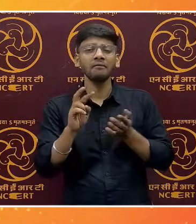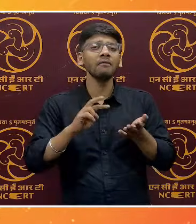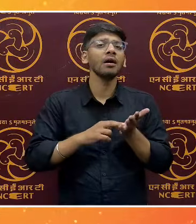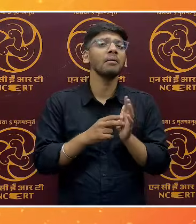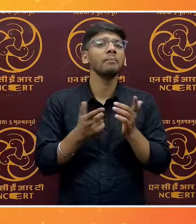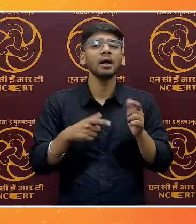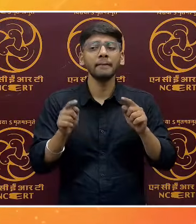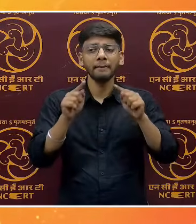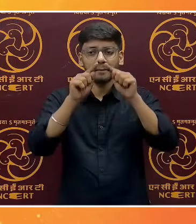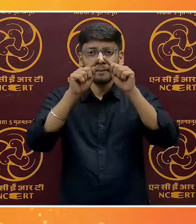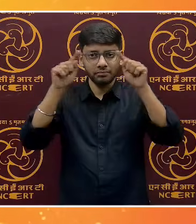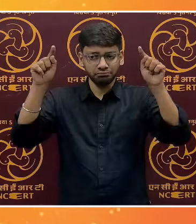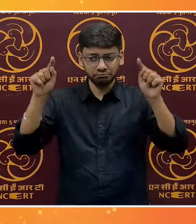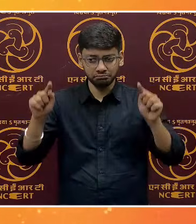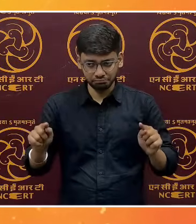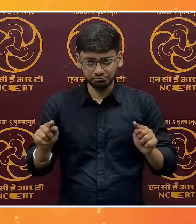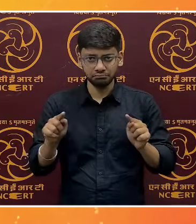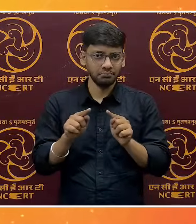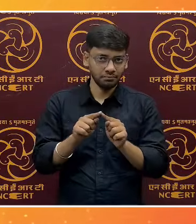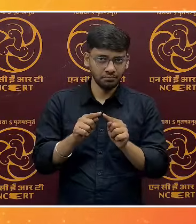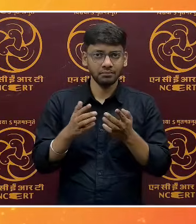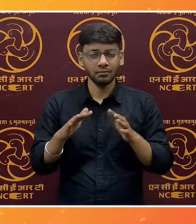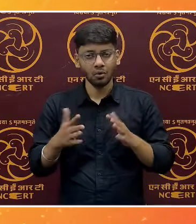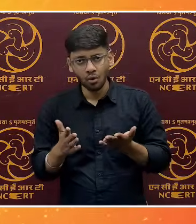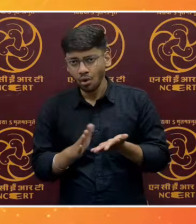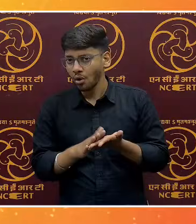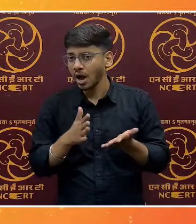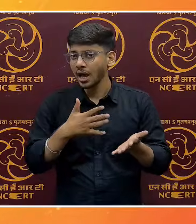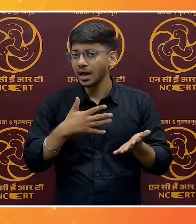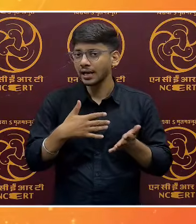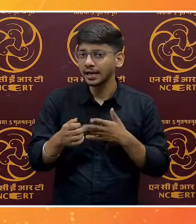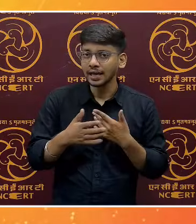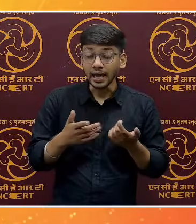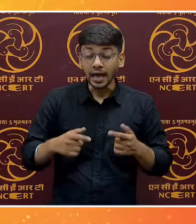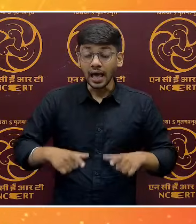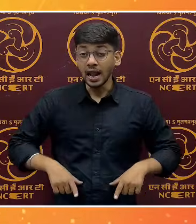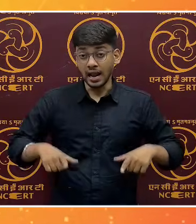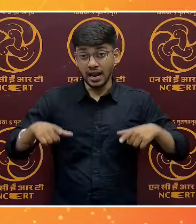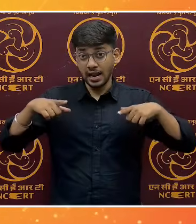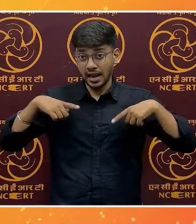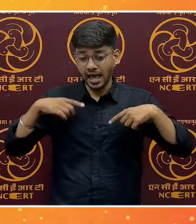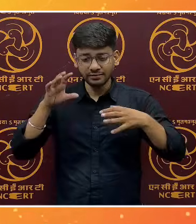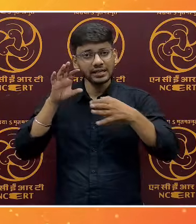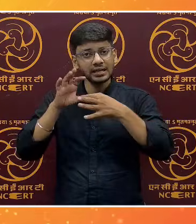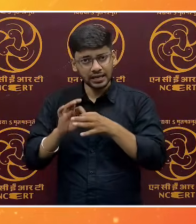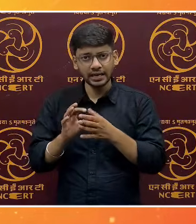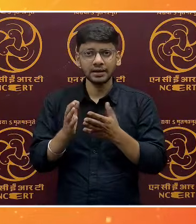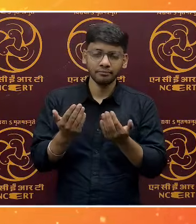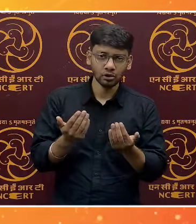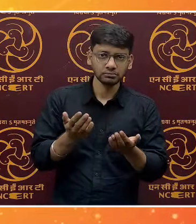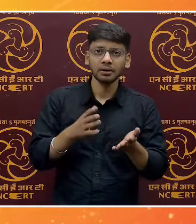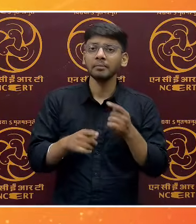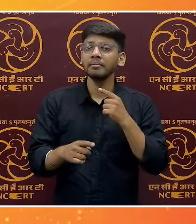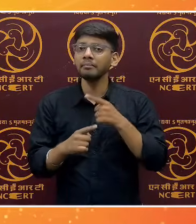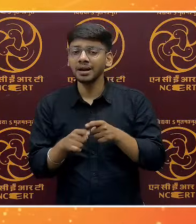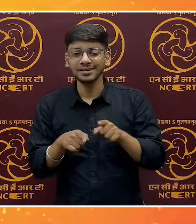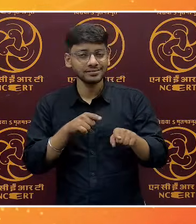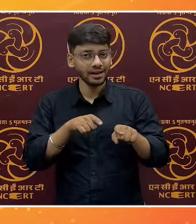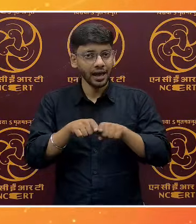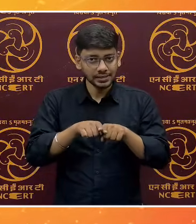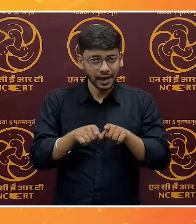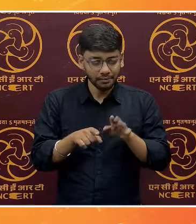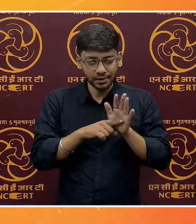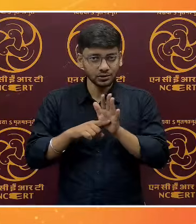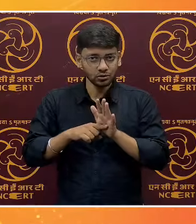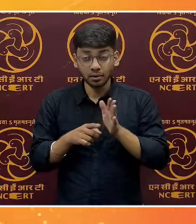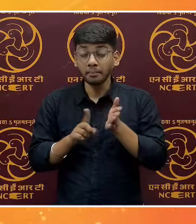exactly is perimeter, and if you can attach it with the real life examples, that would be more understandable. And also there are certain terms